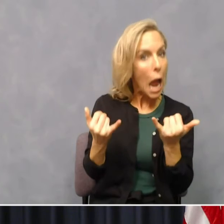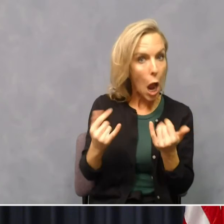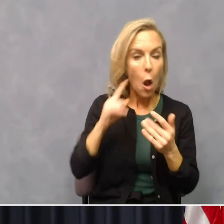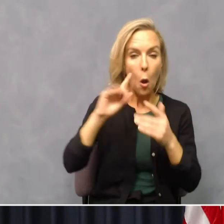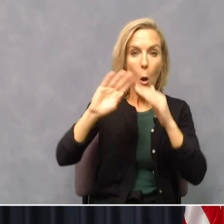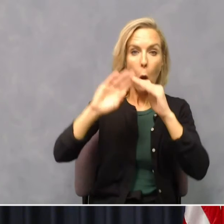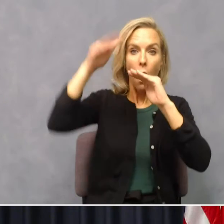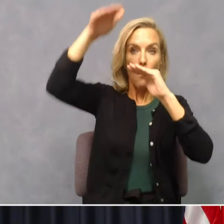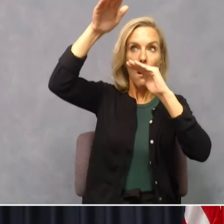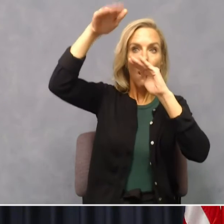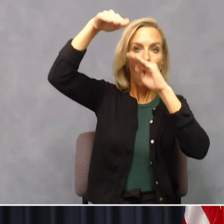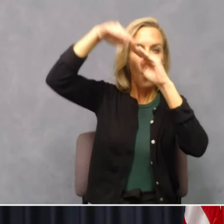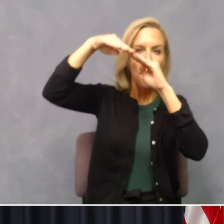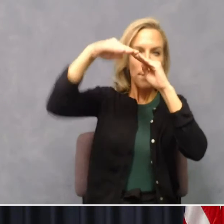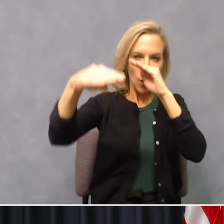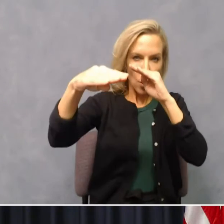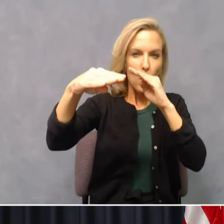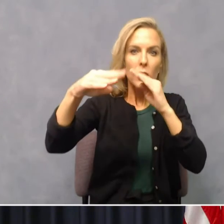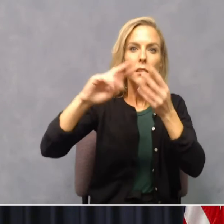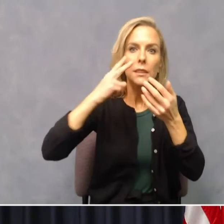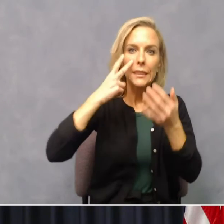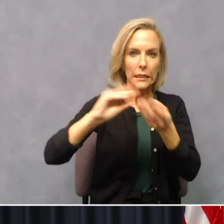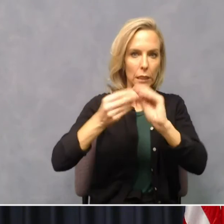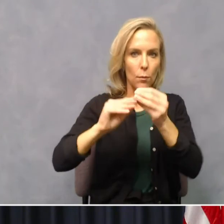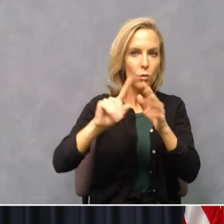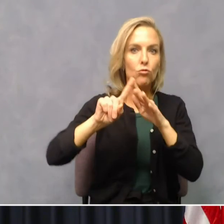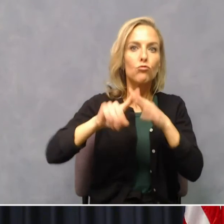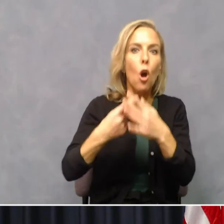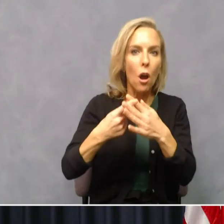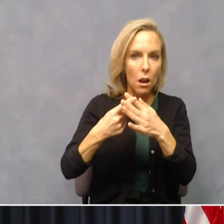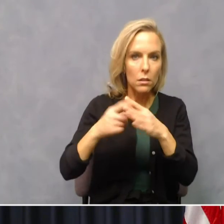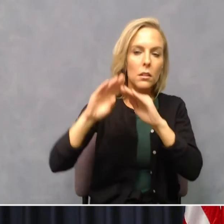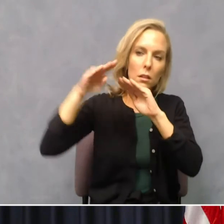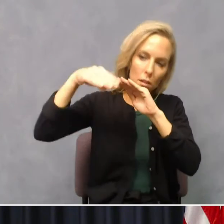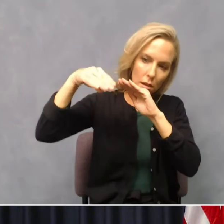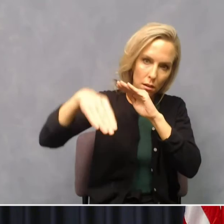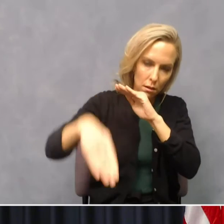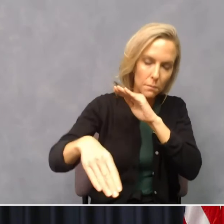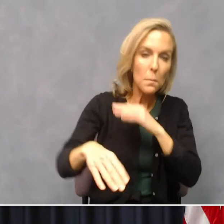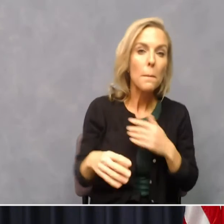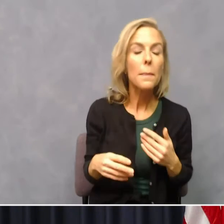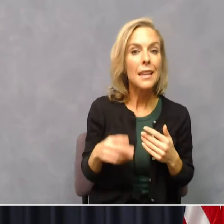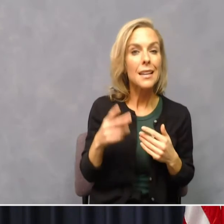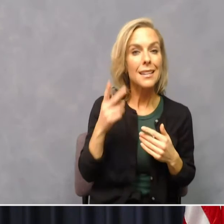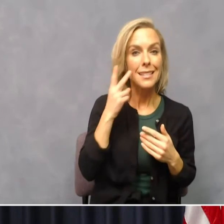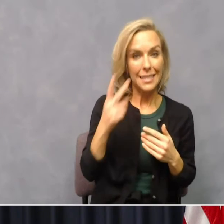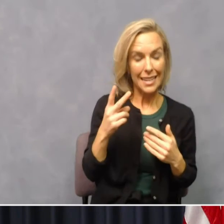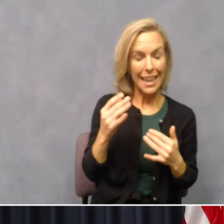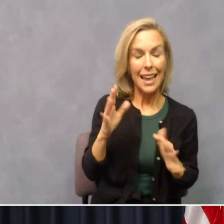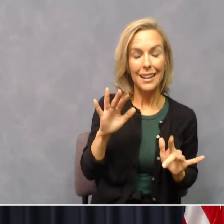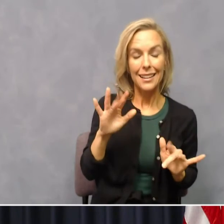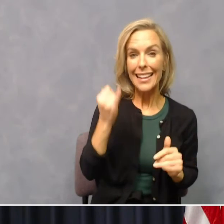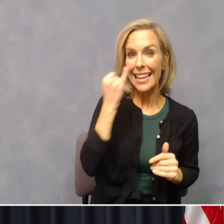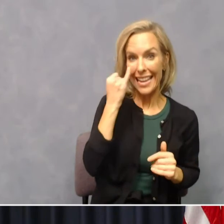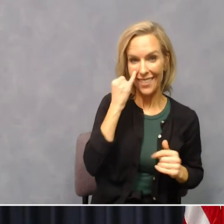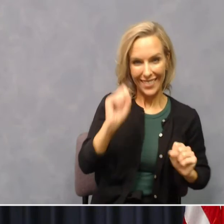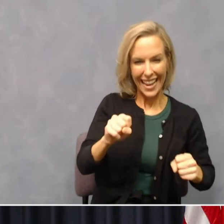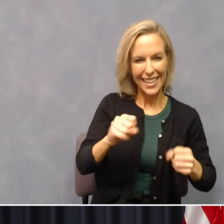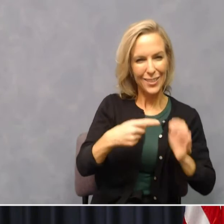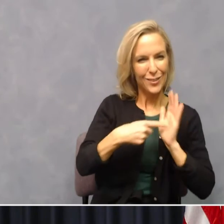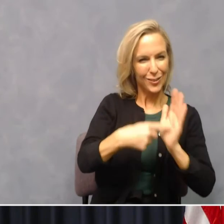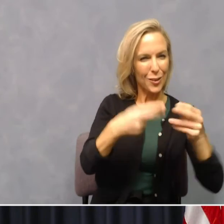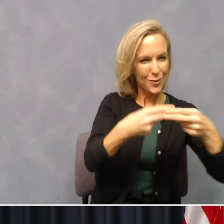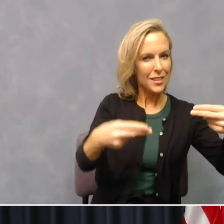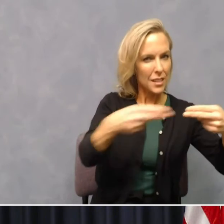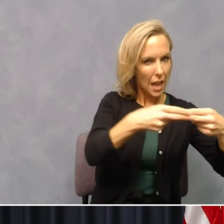cases decrease. Now, they won't or they haven't decreased as much as, if we get the slide up, it'll show